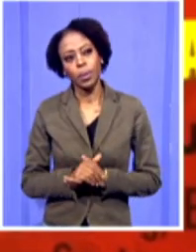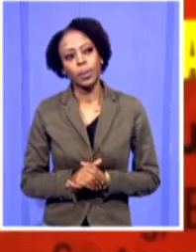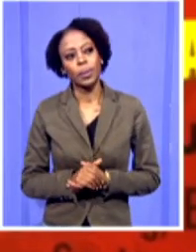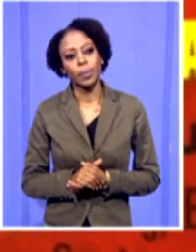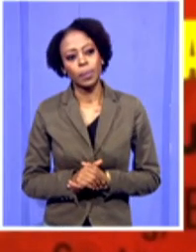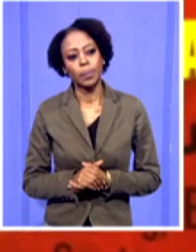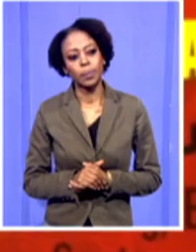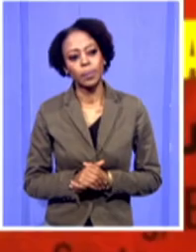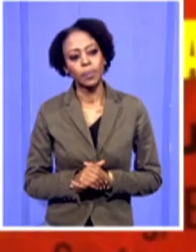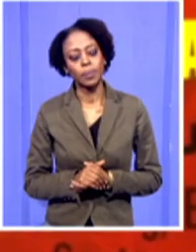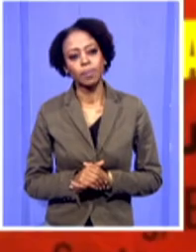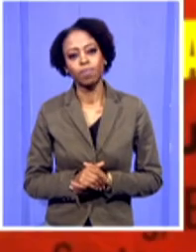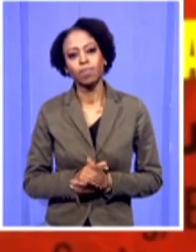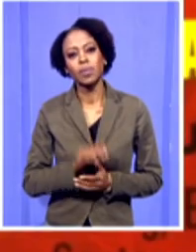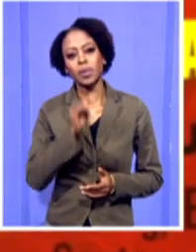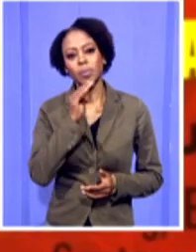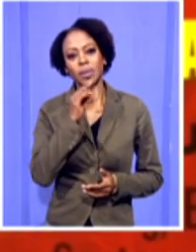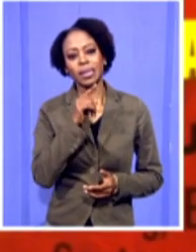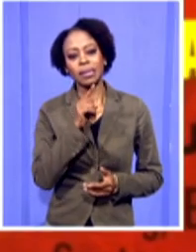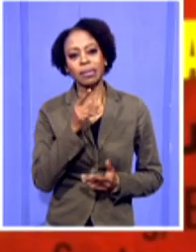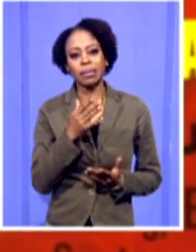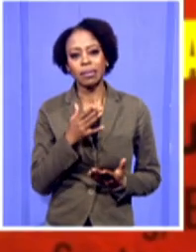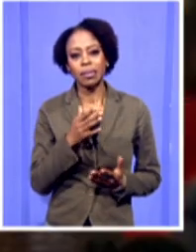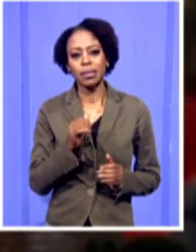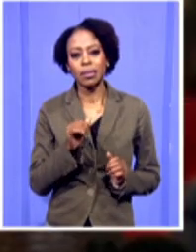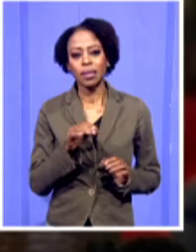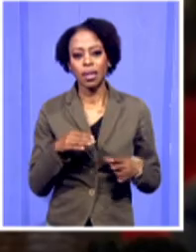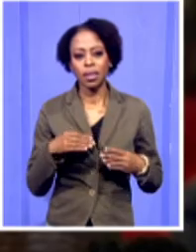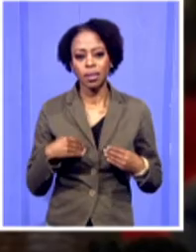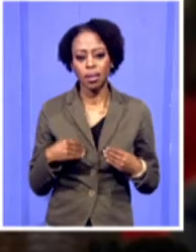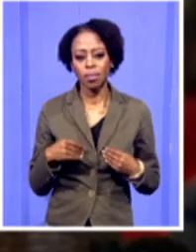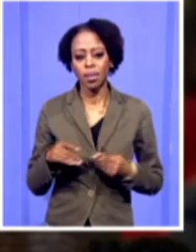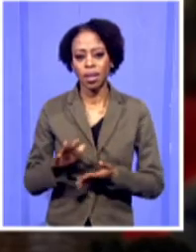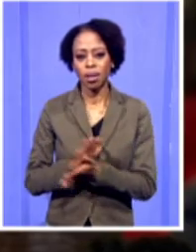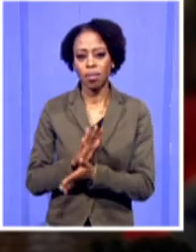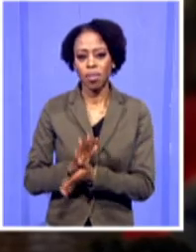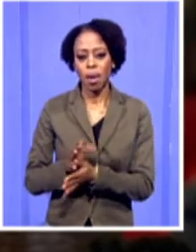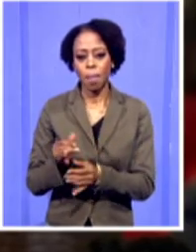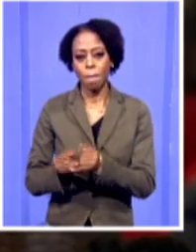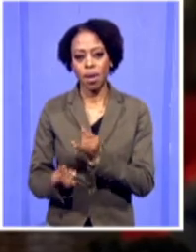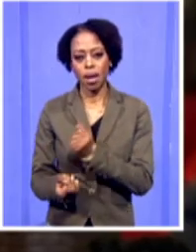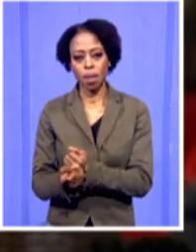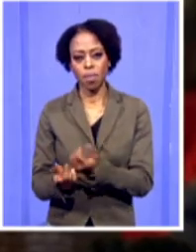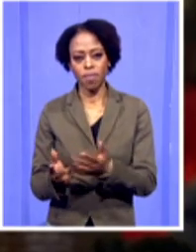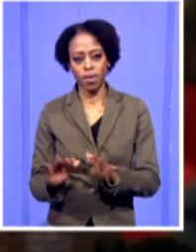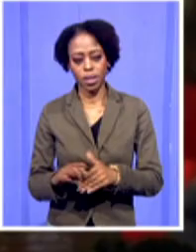the capacity to admit and appreciate when you have erred.